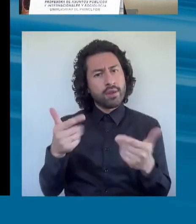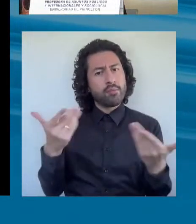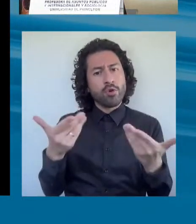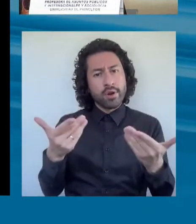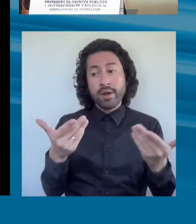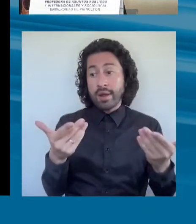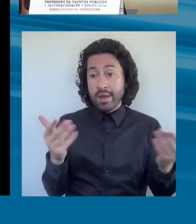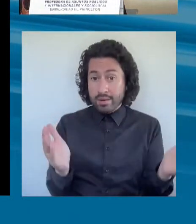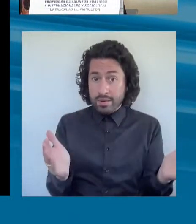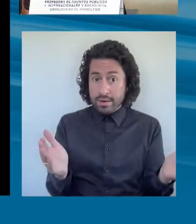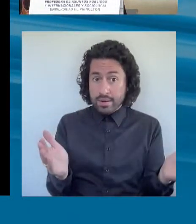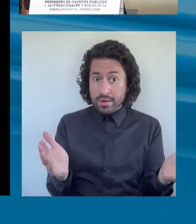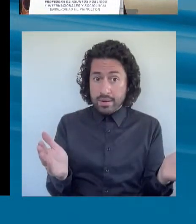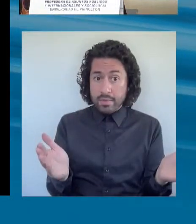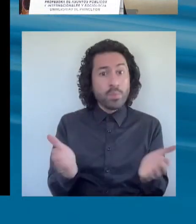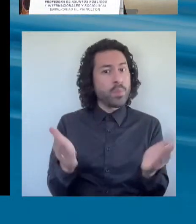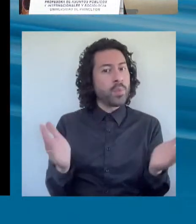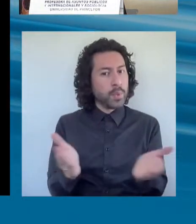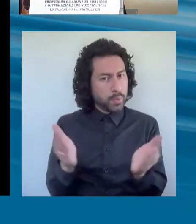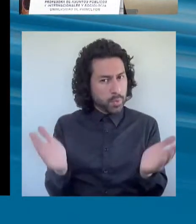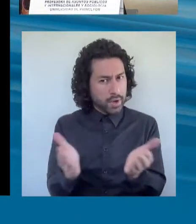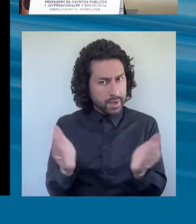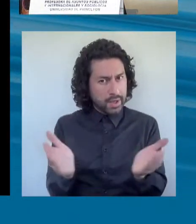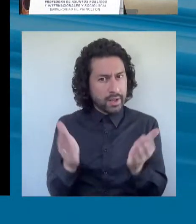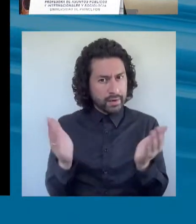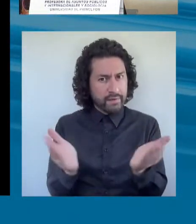policies. It promotes